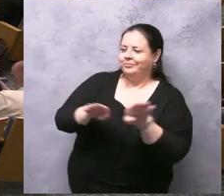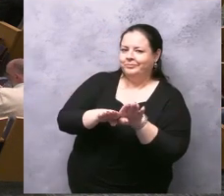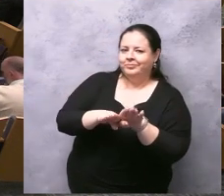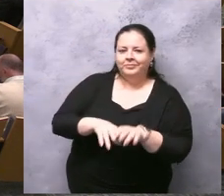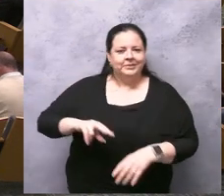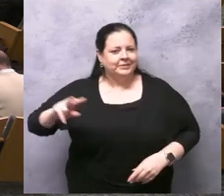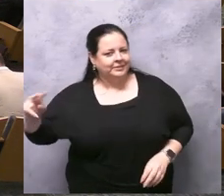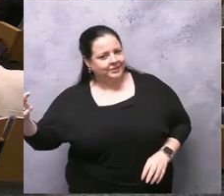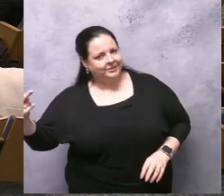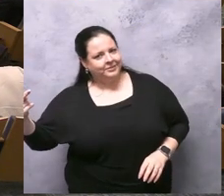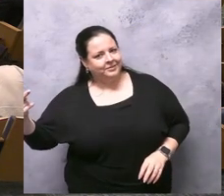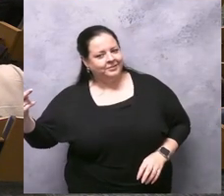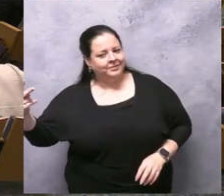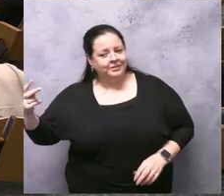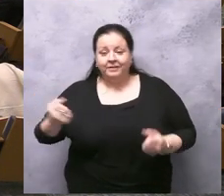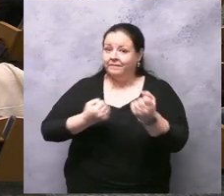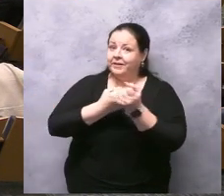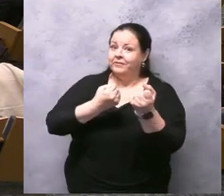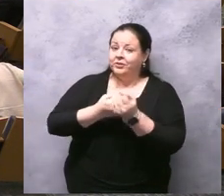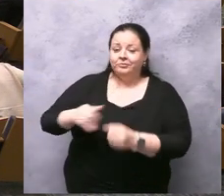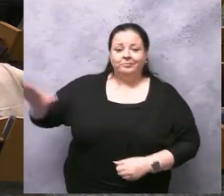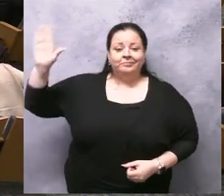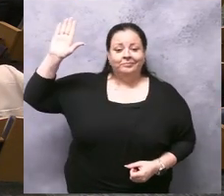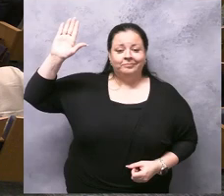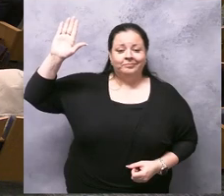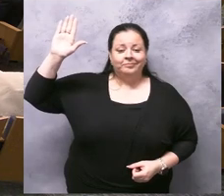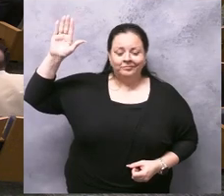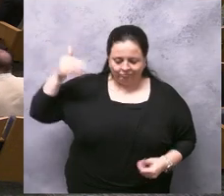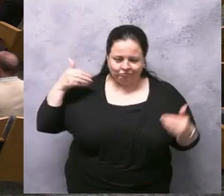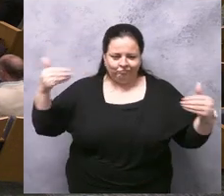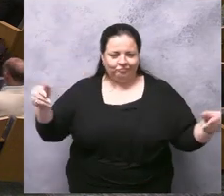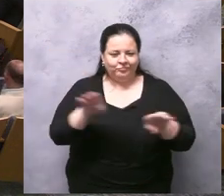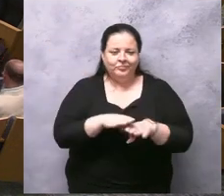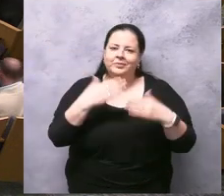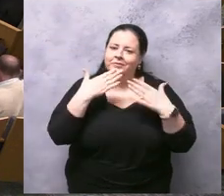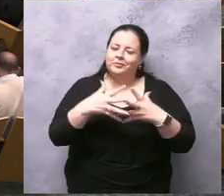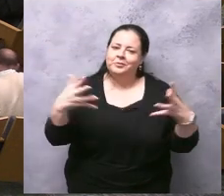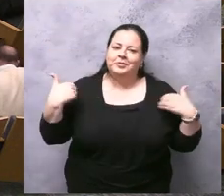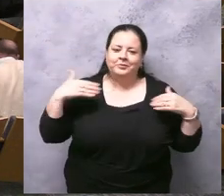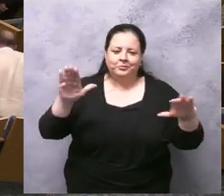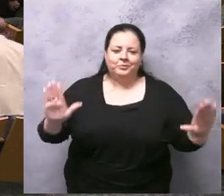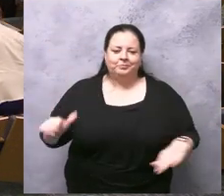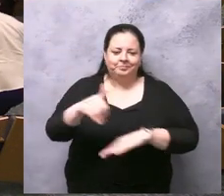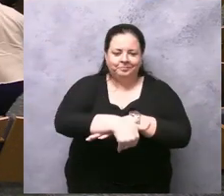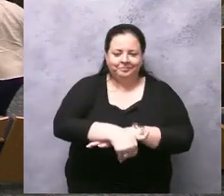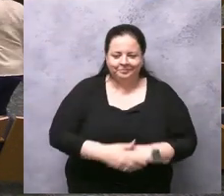Second. All in favor, raise your right hand. We are adjourned. Thank you very much. Have a great evening.